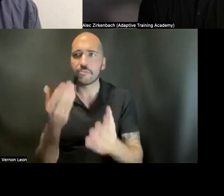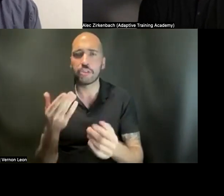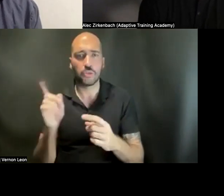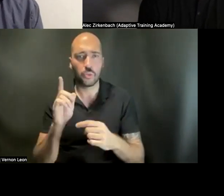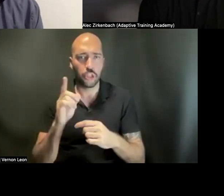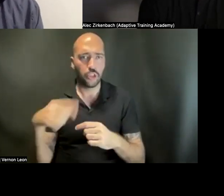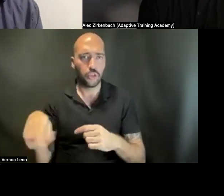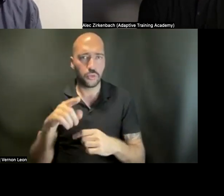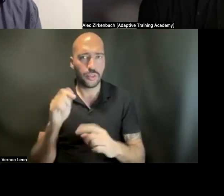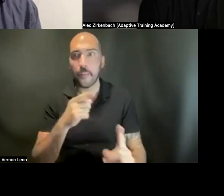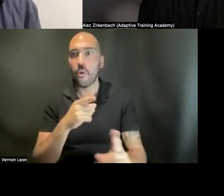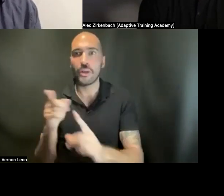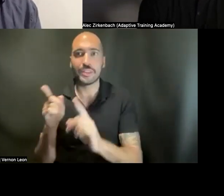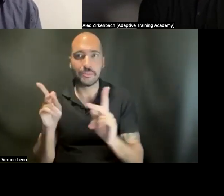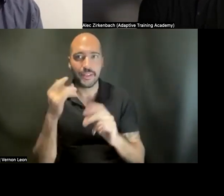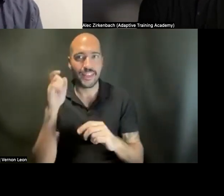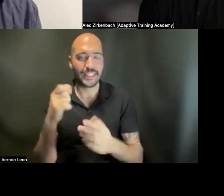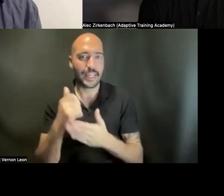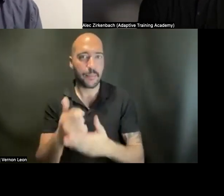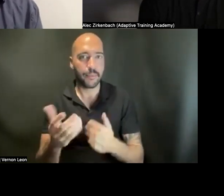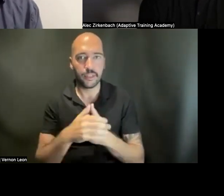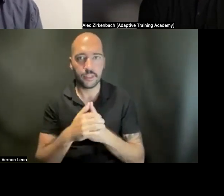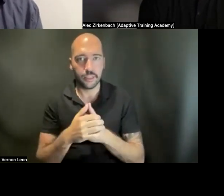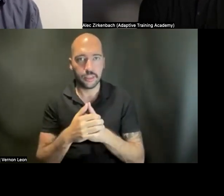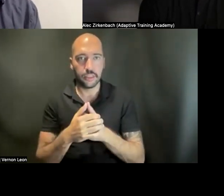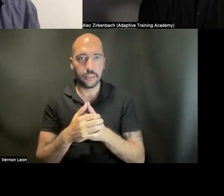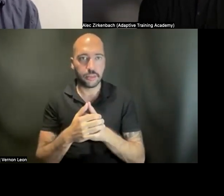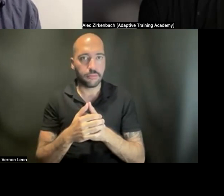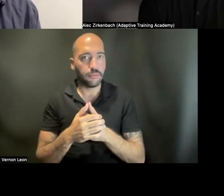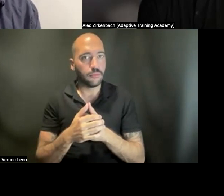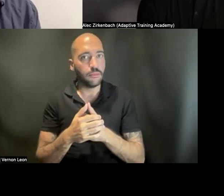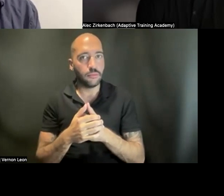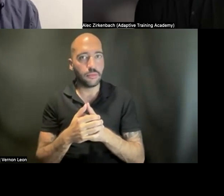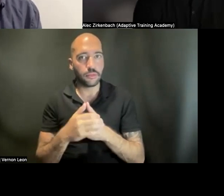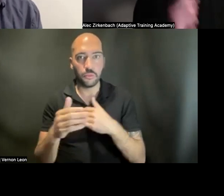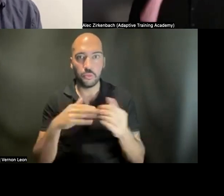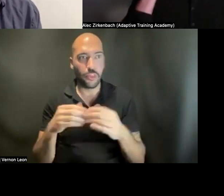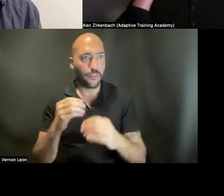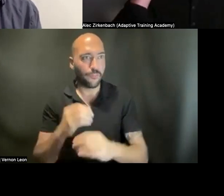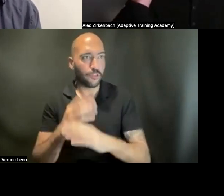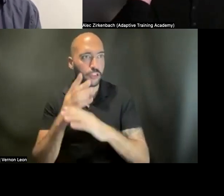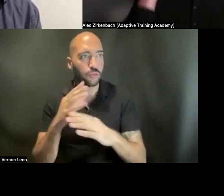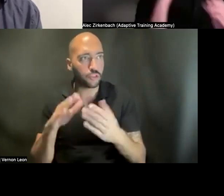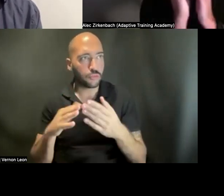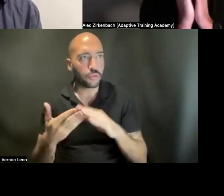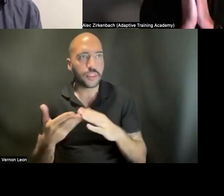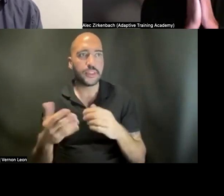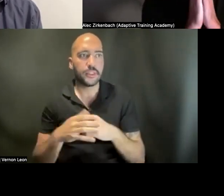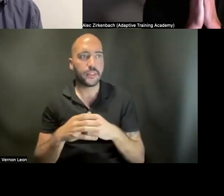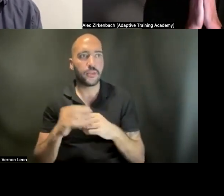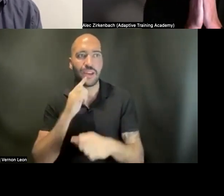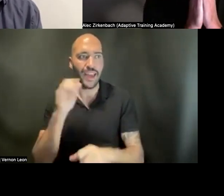can point people to if they need help, whether it be a virtual community or an